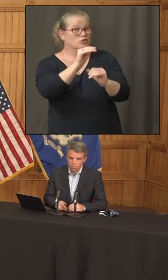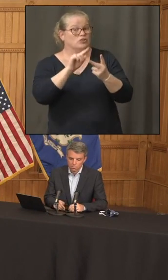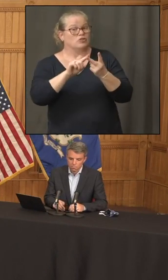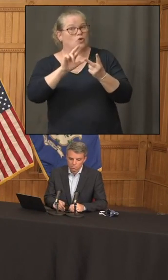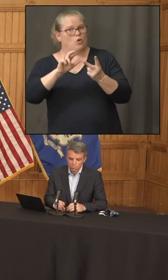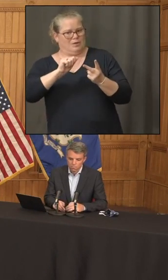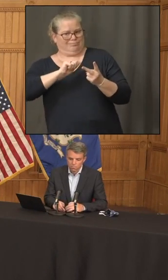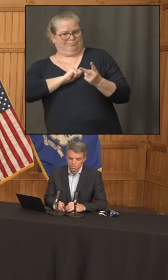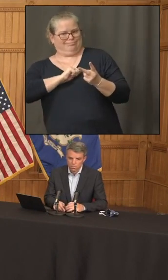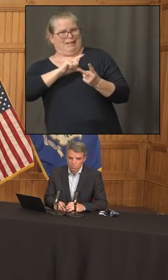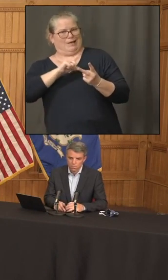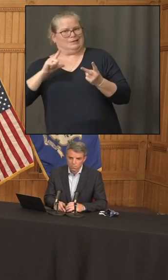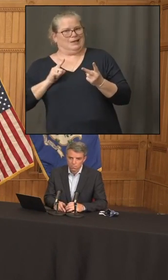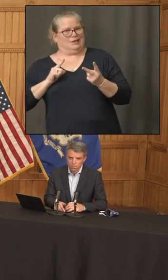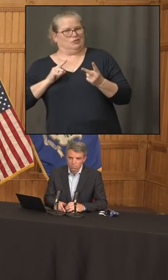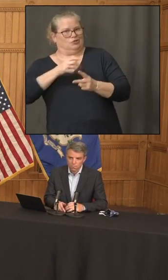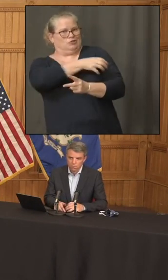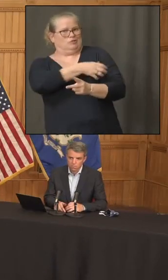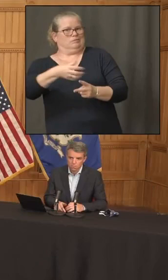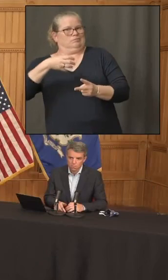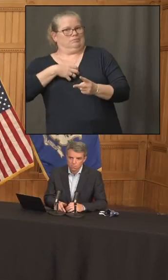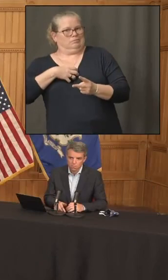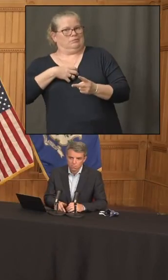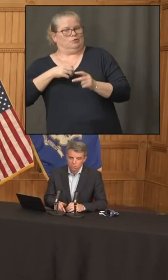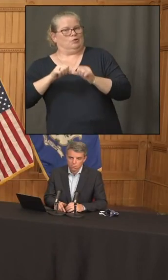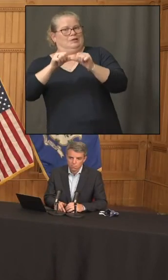become politicized if you do it then?